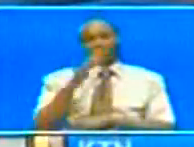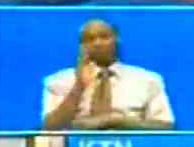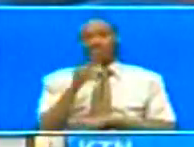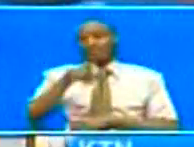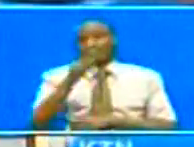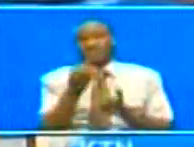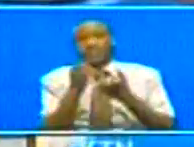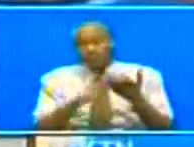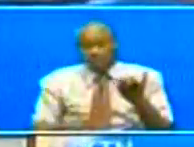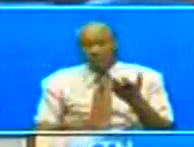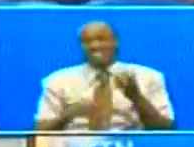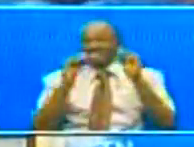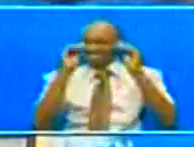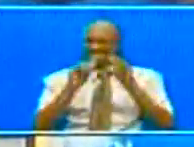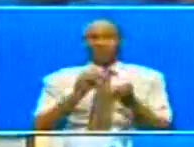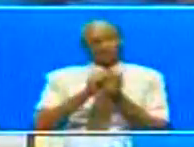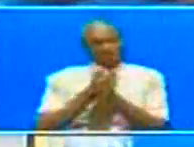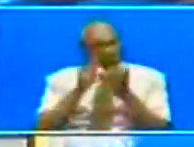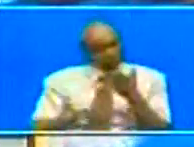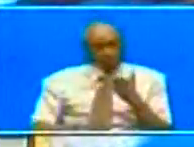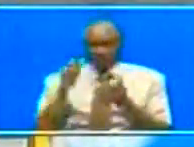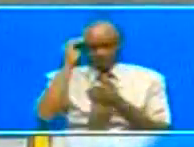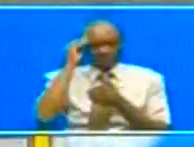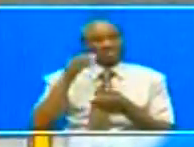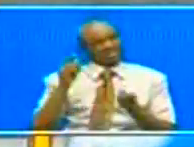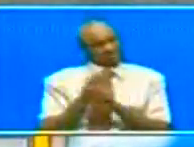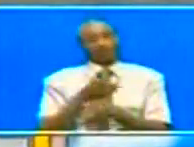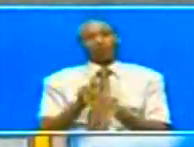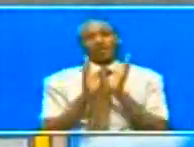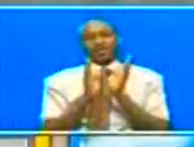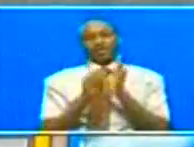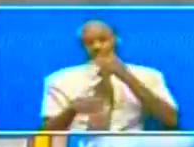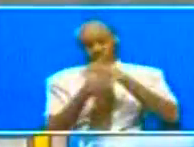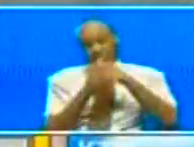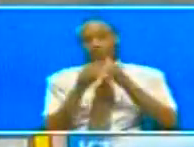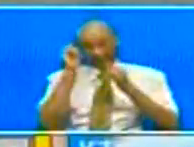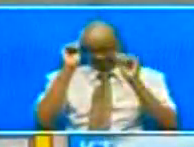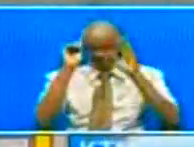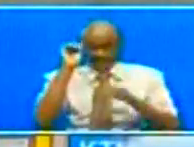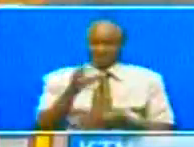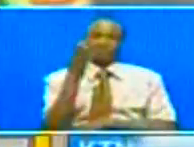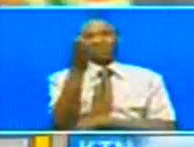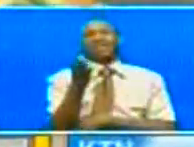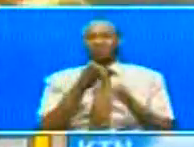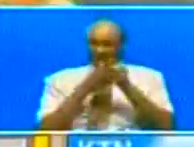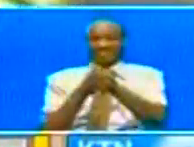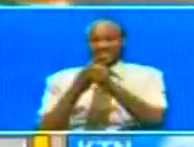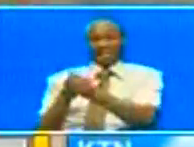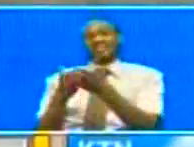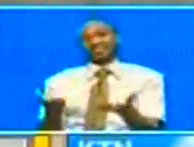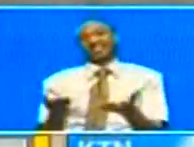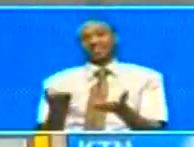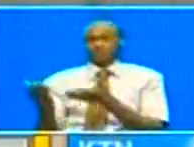thing that Jumpstart is saying, the teacher will change from being the source of knowledge to a facilitator of knowledge. But he has to be there because he has to guide and